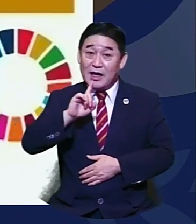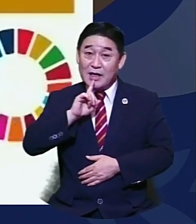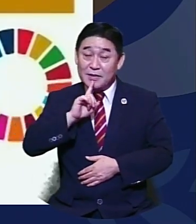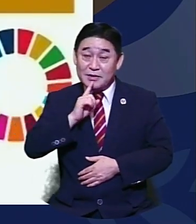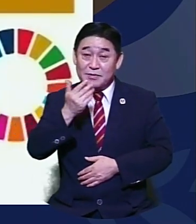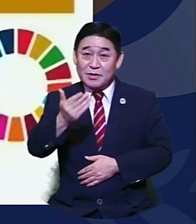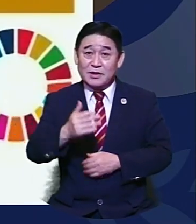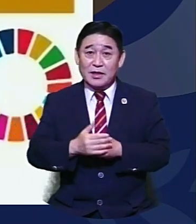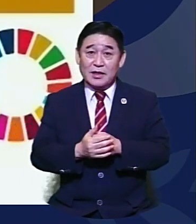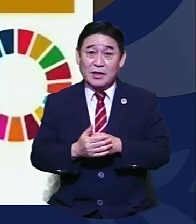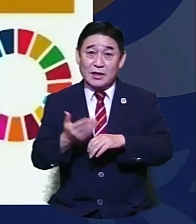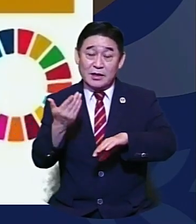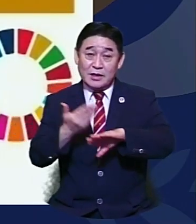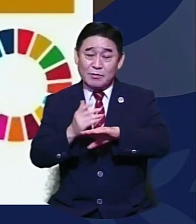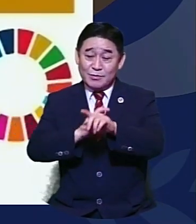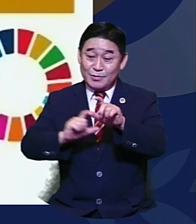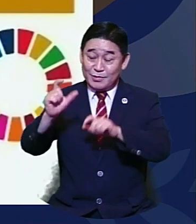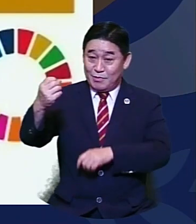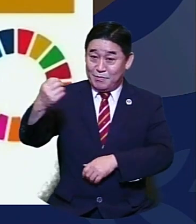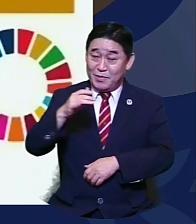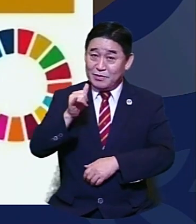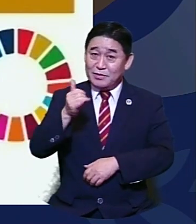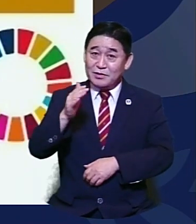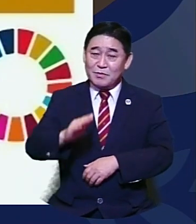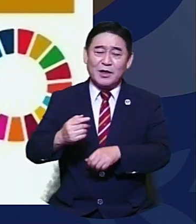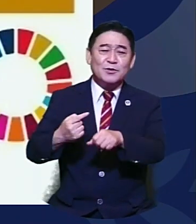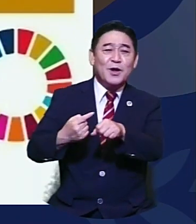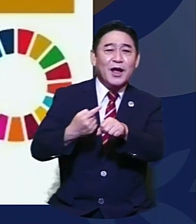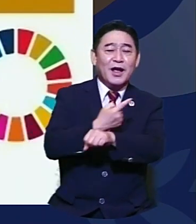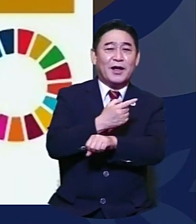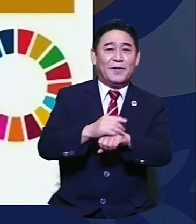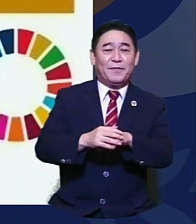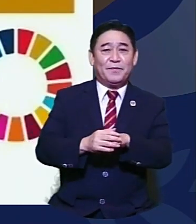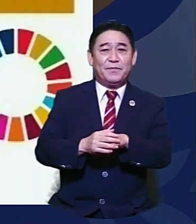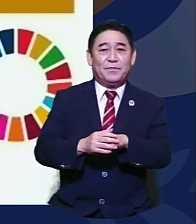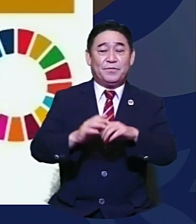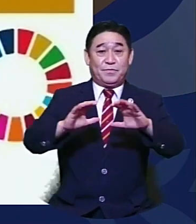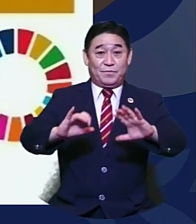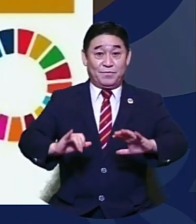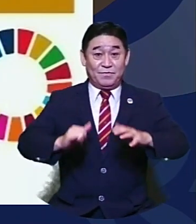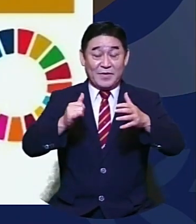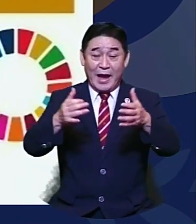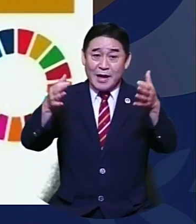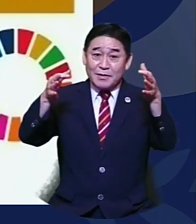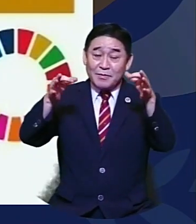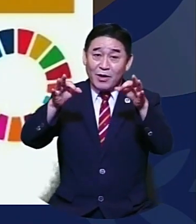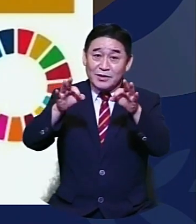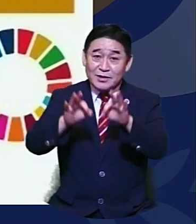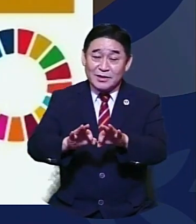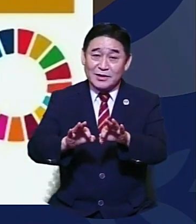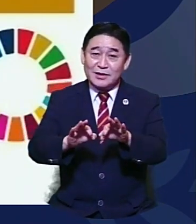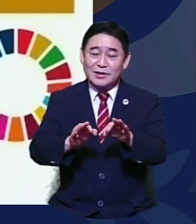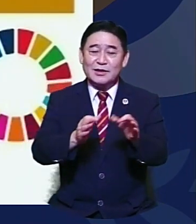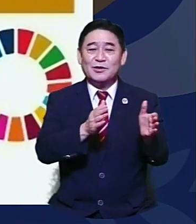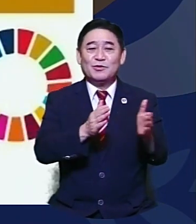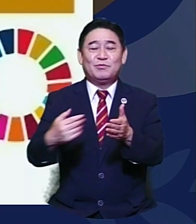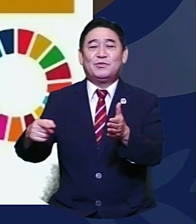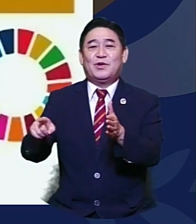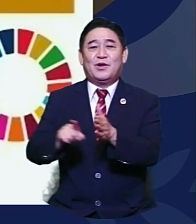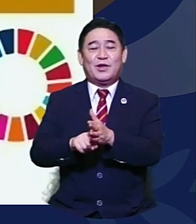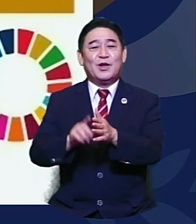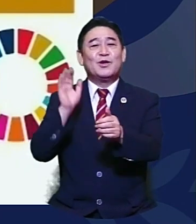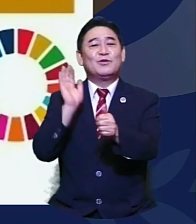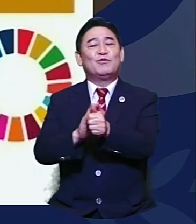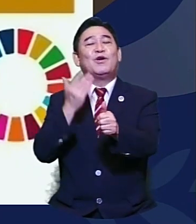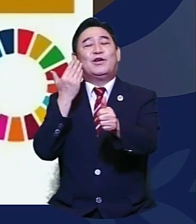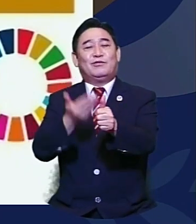there, there's been lots of calls to create an international fund of sorts. And what we've been advancing with